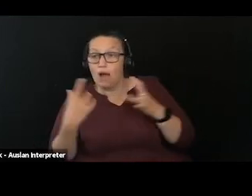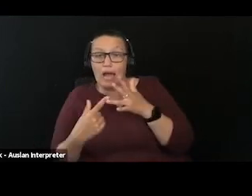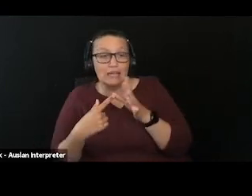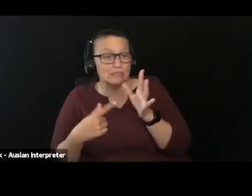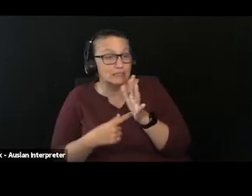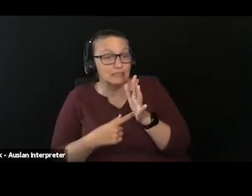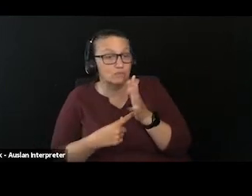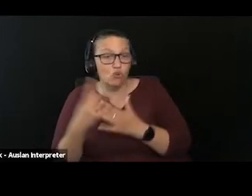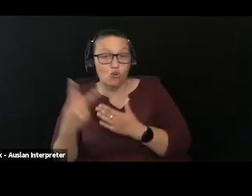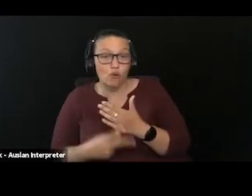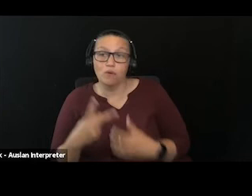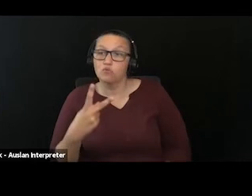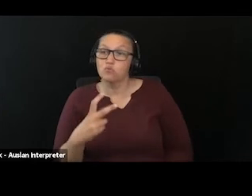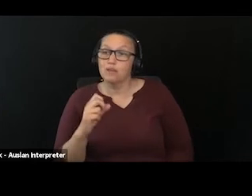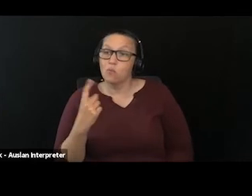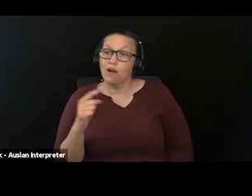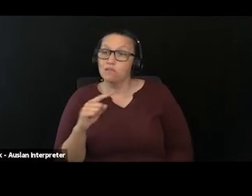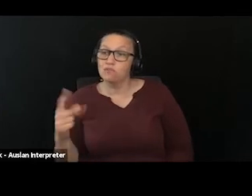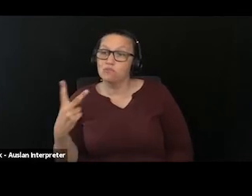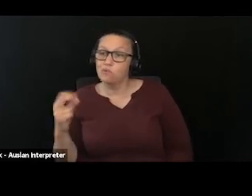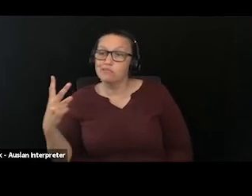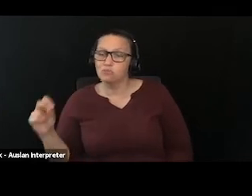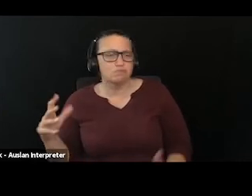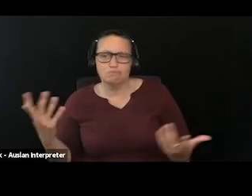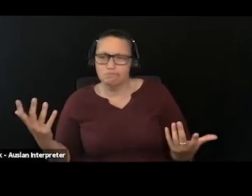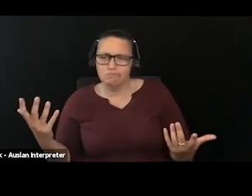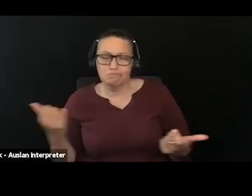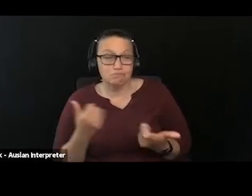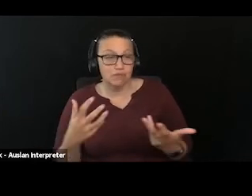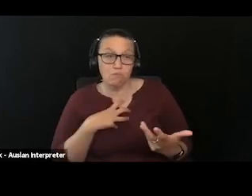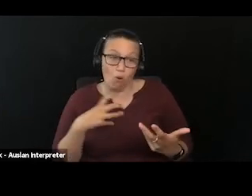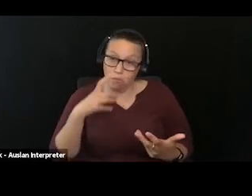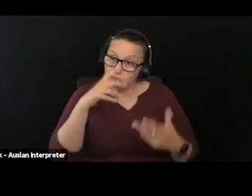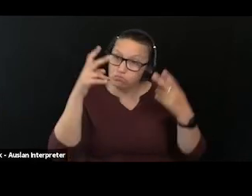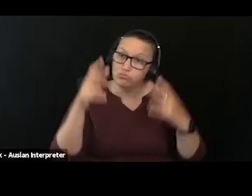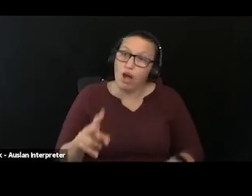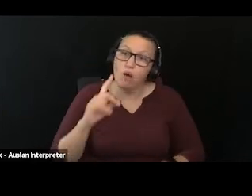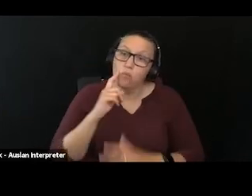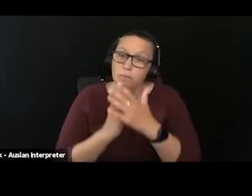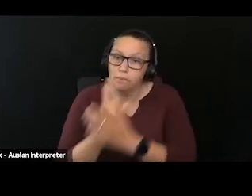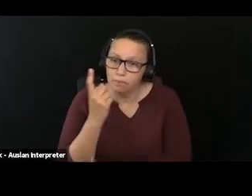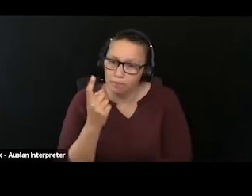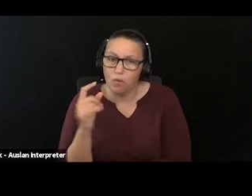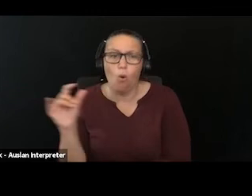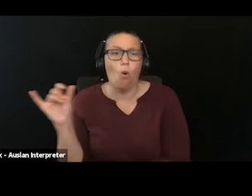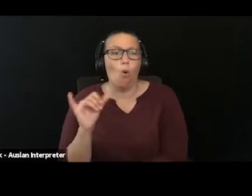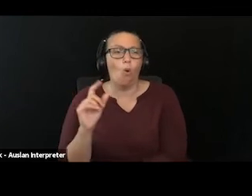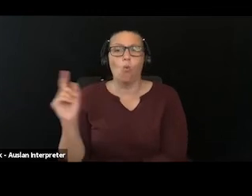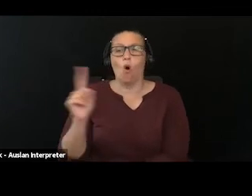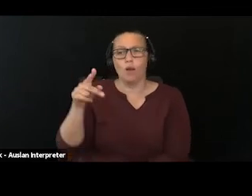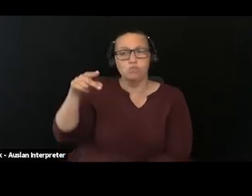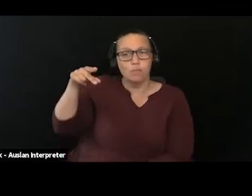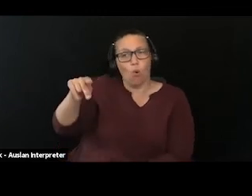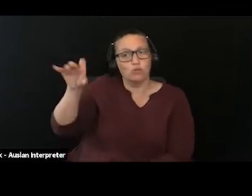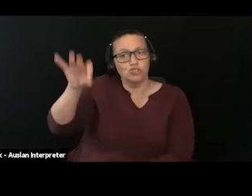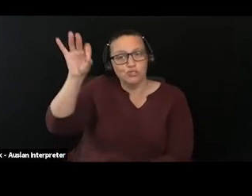between 2001 and 2020 in New South Wales. How many more deaths would we have had, or what proportion of overdose